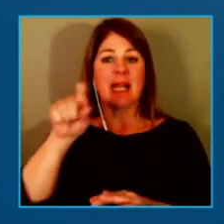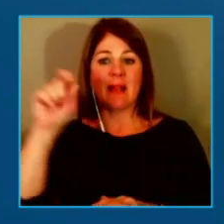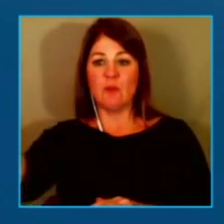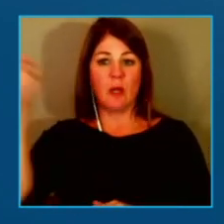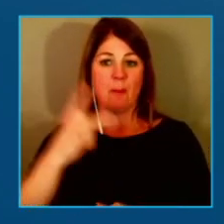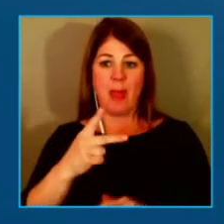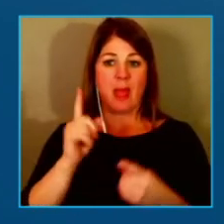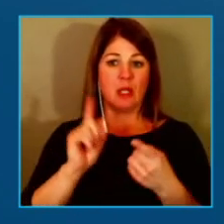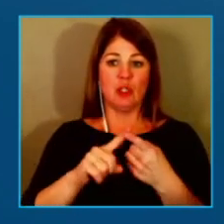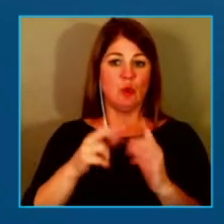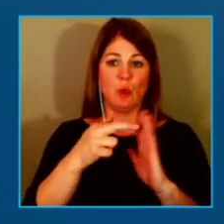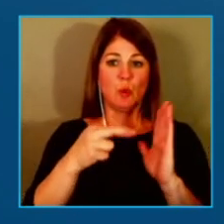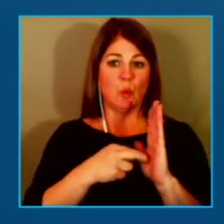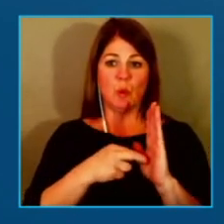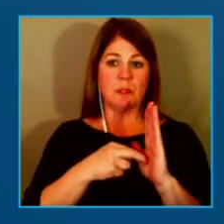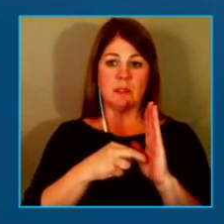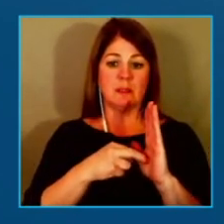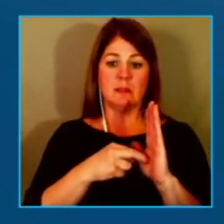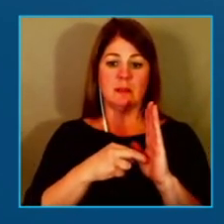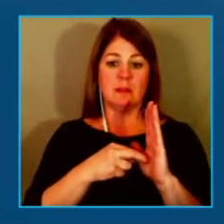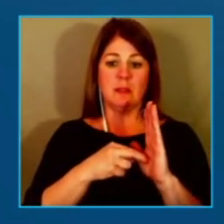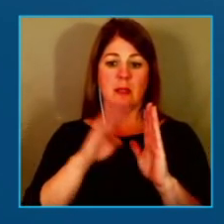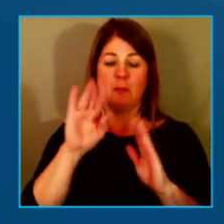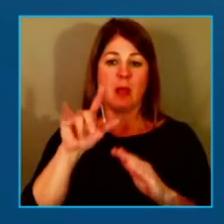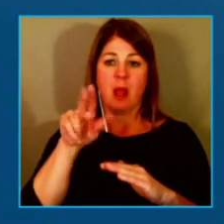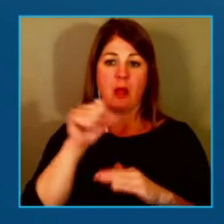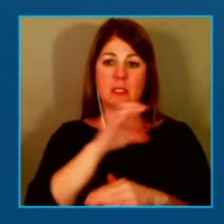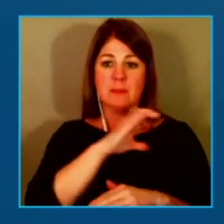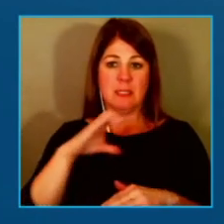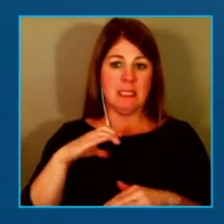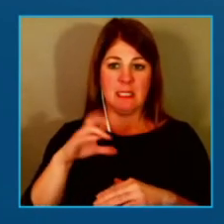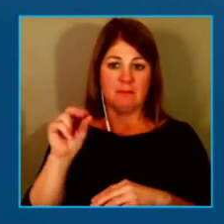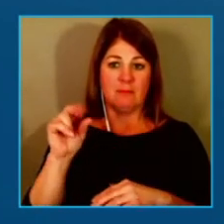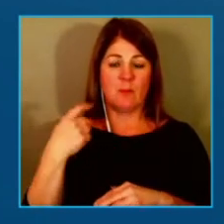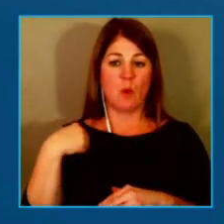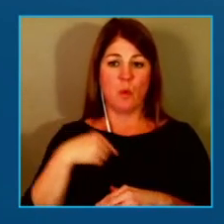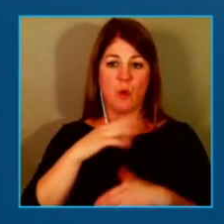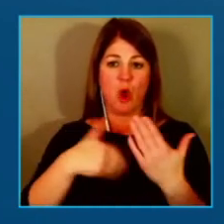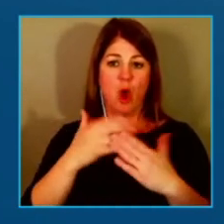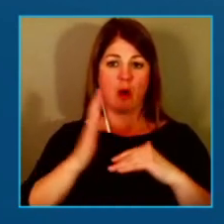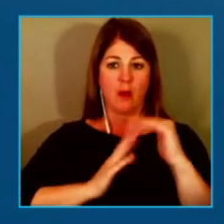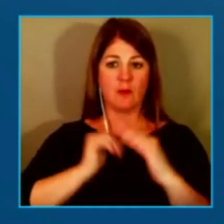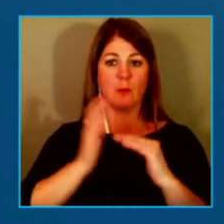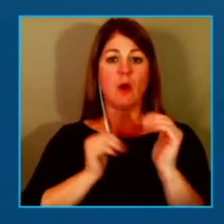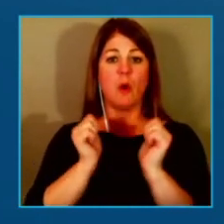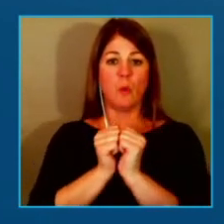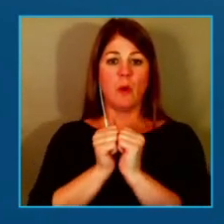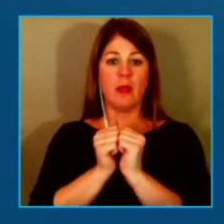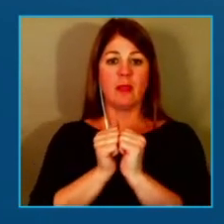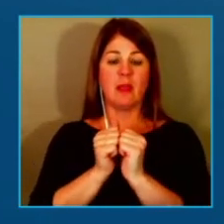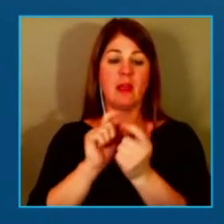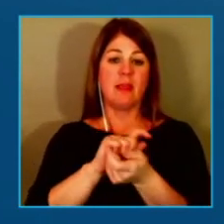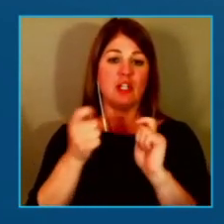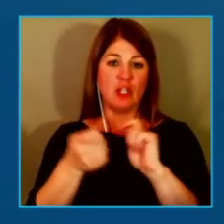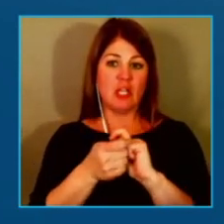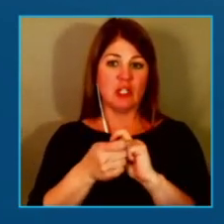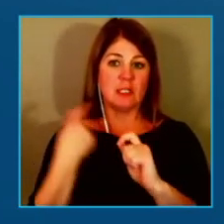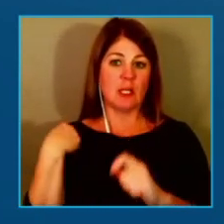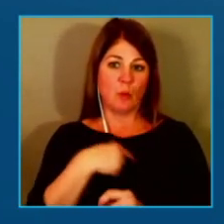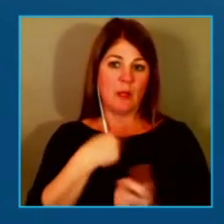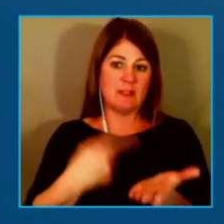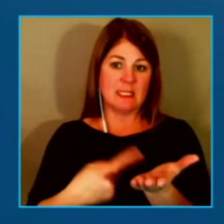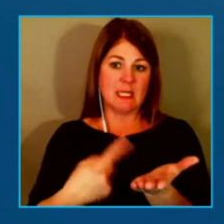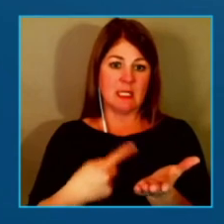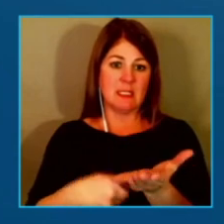to rules and bylaws. I think we're all comfortable with those, the changes that we've talked about. And in